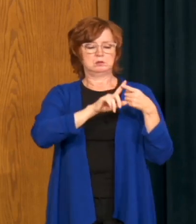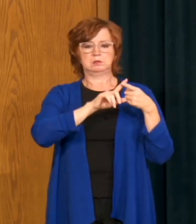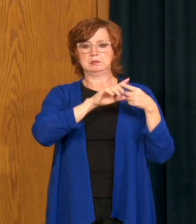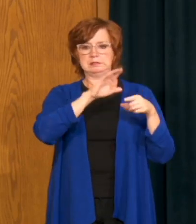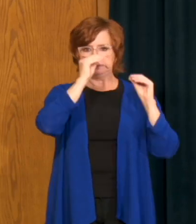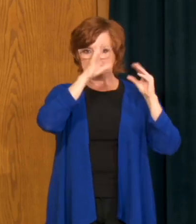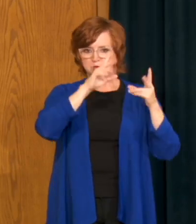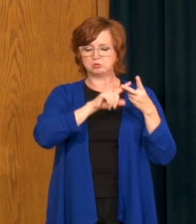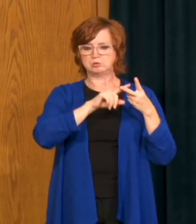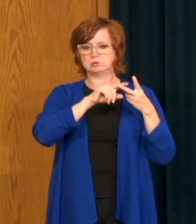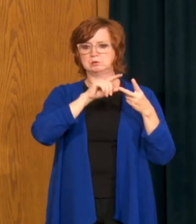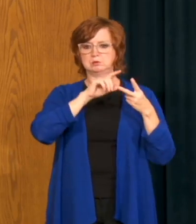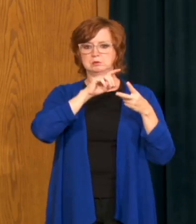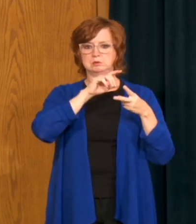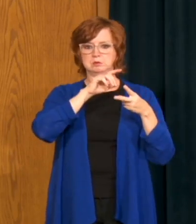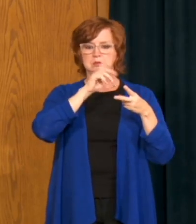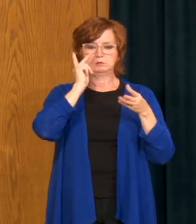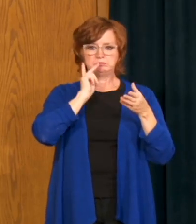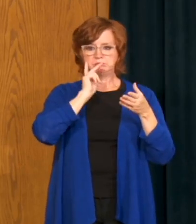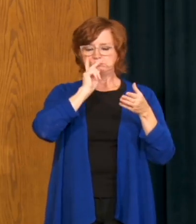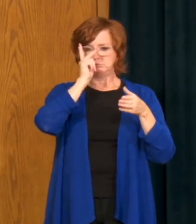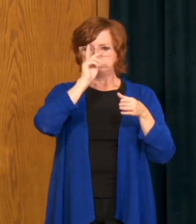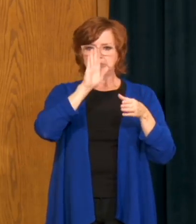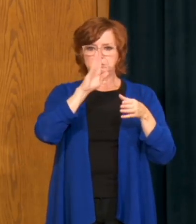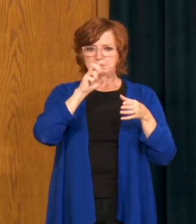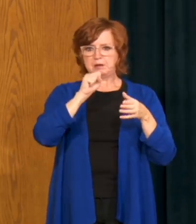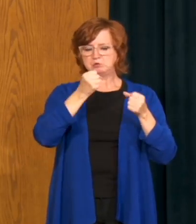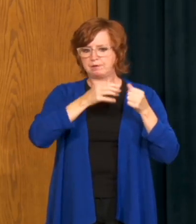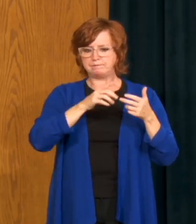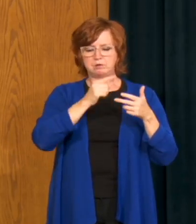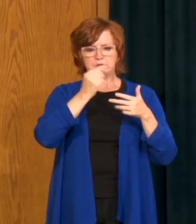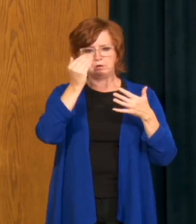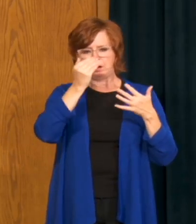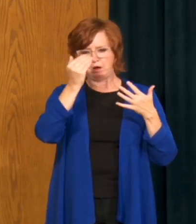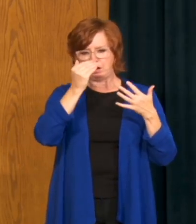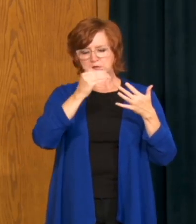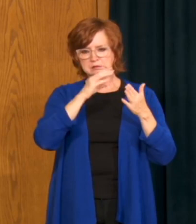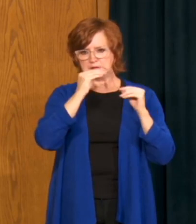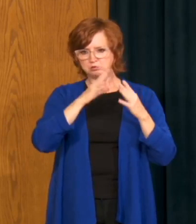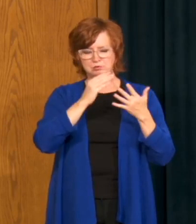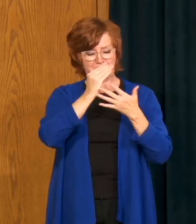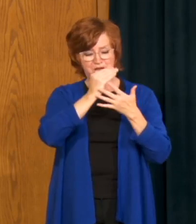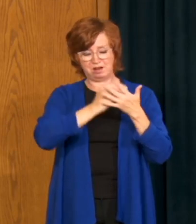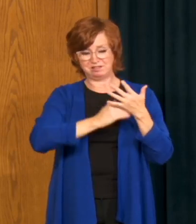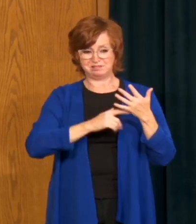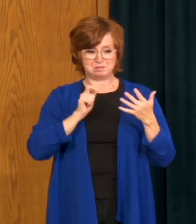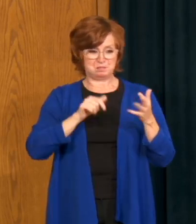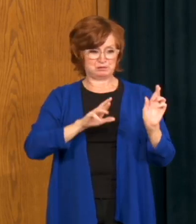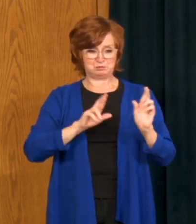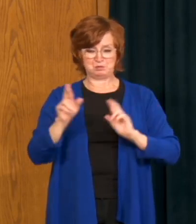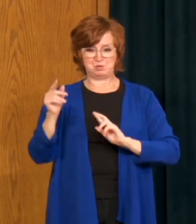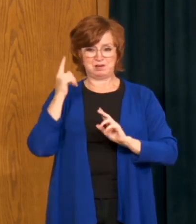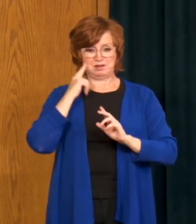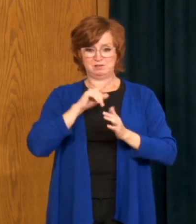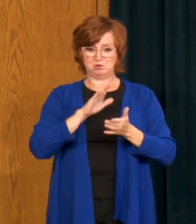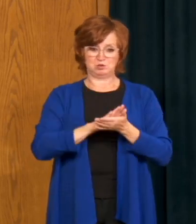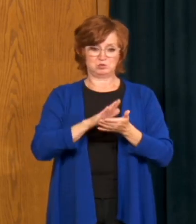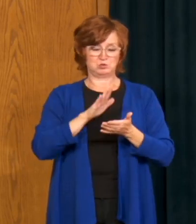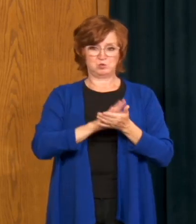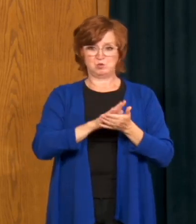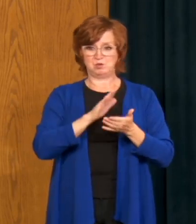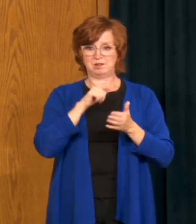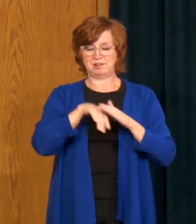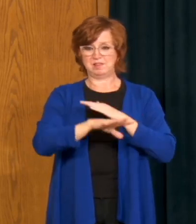the opportunity to have some time to prepare for a little bit different return to school, yes, but also so our